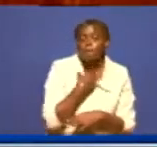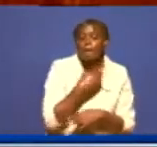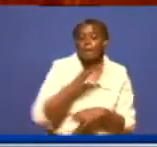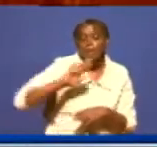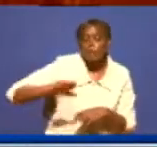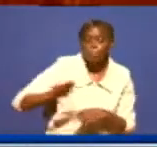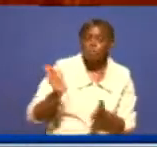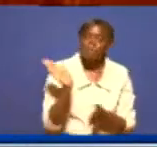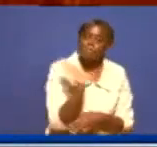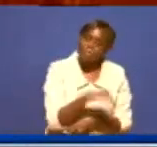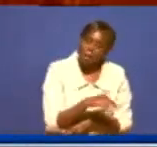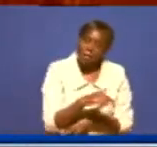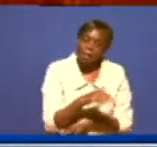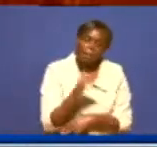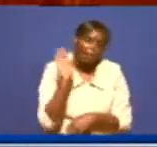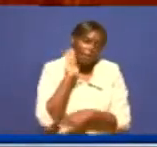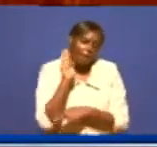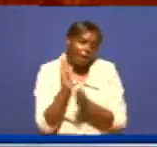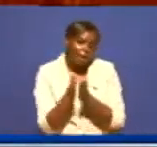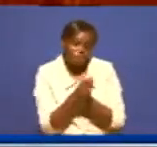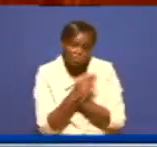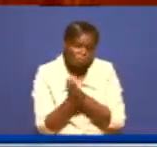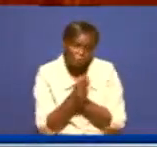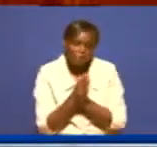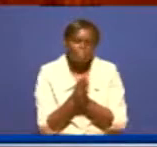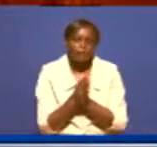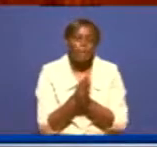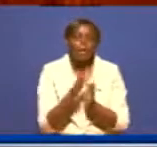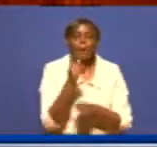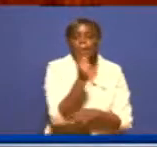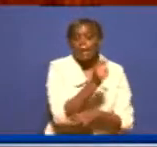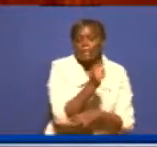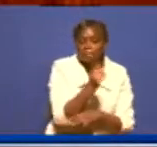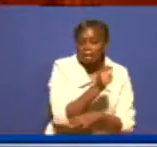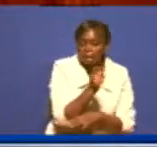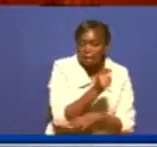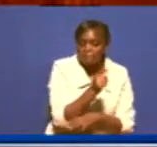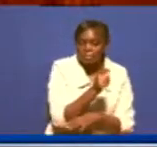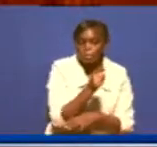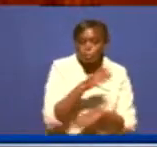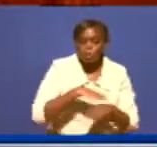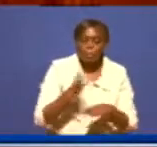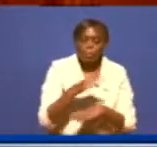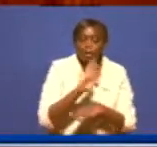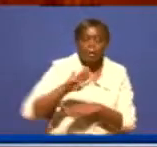where tenants do not get their deposit, or landlords make it very difficult